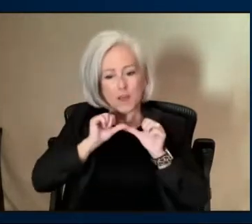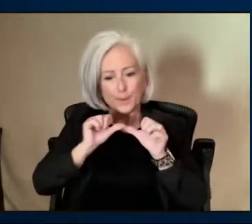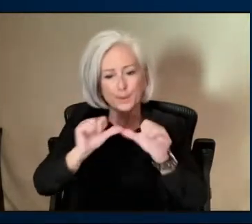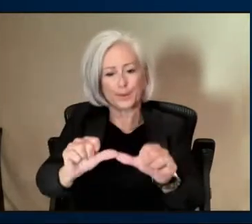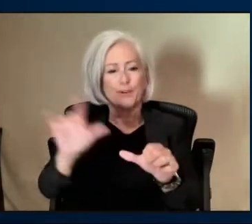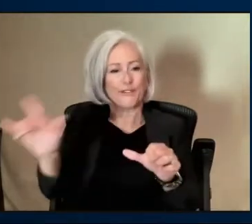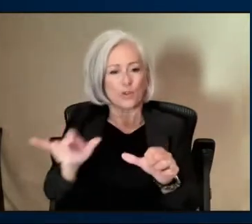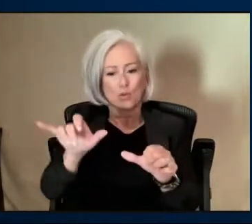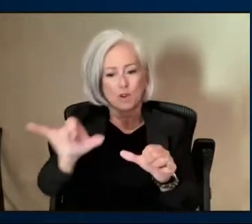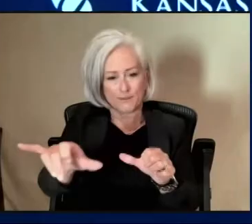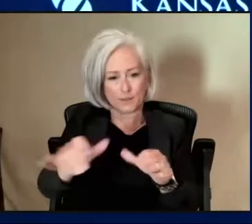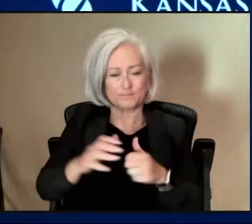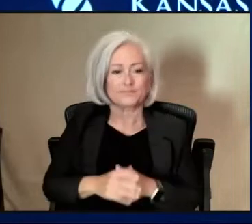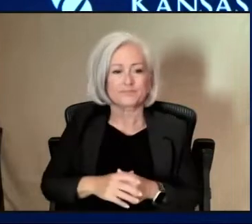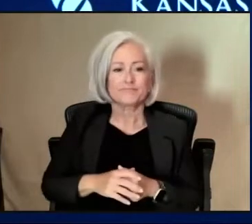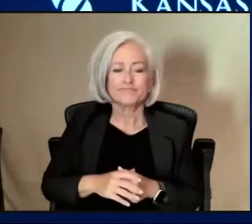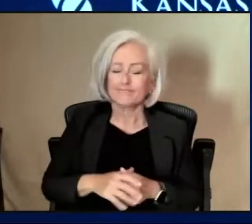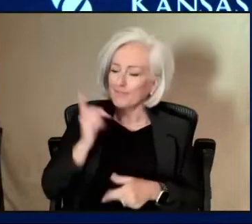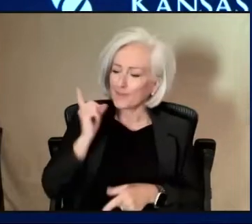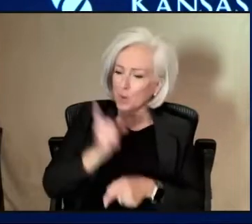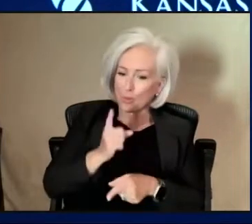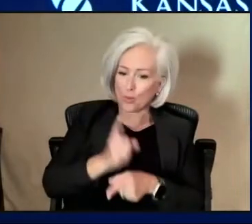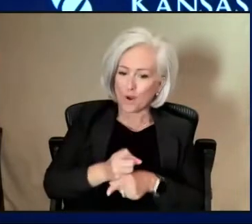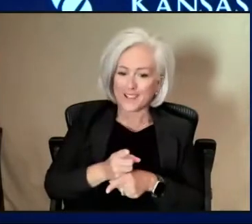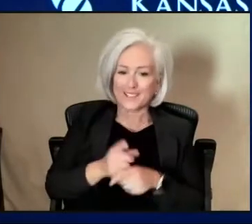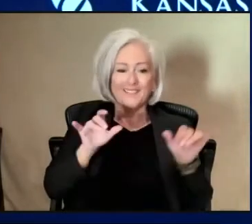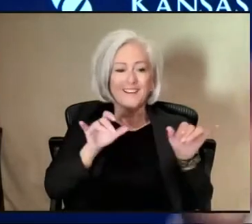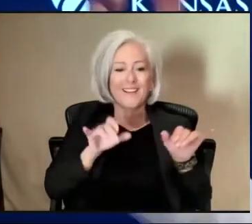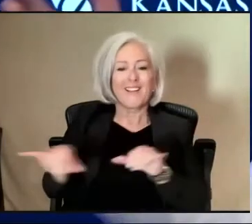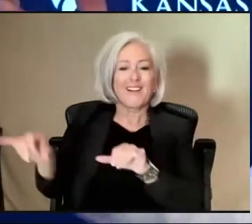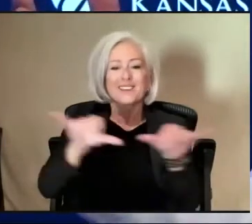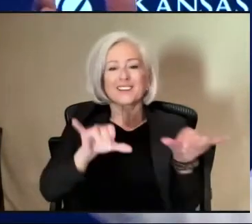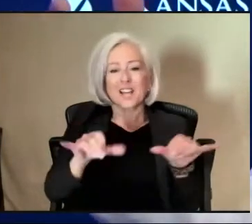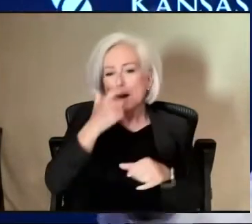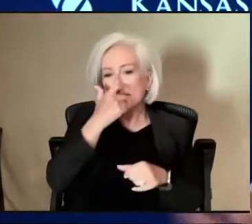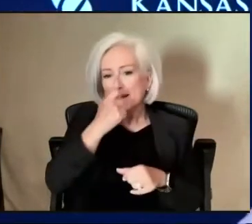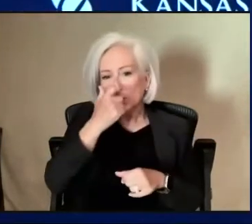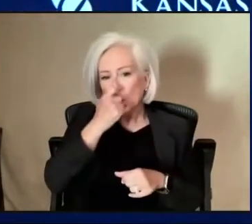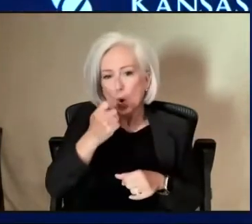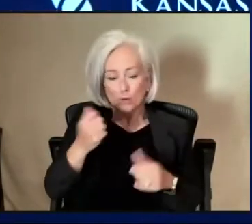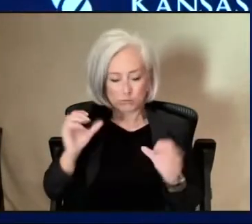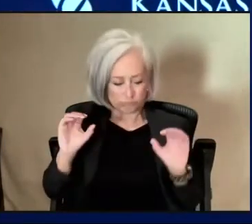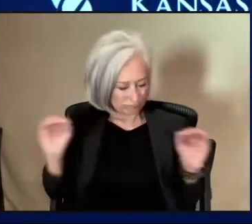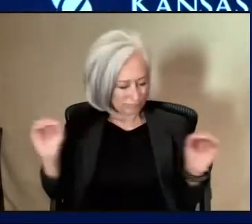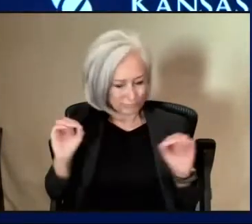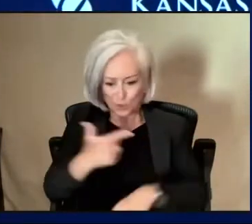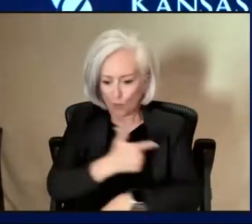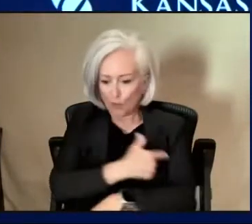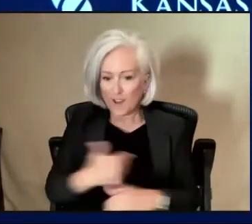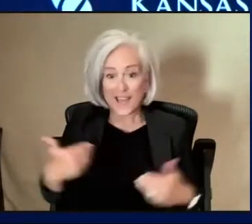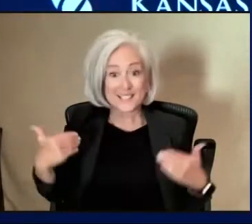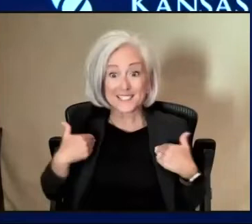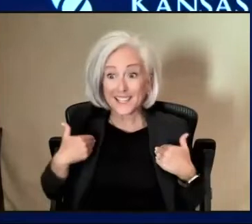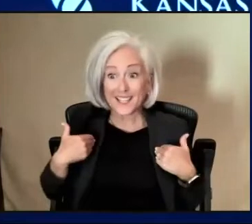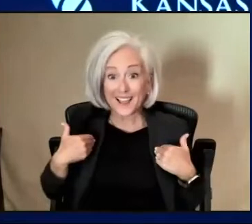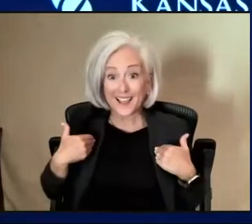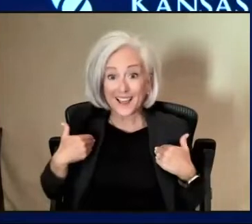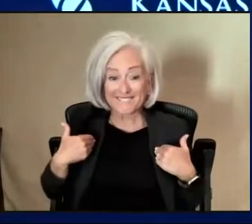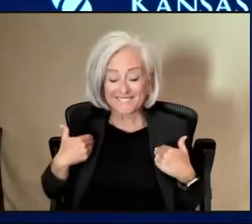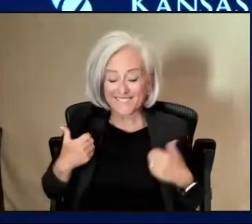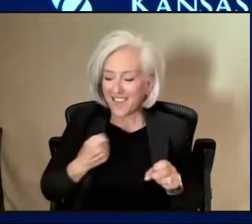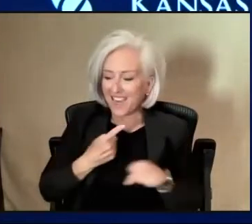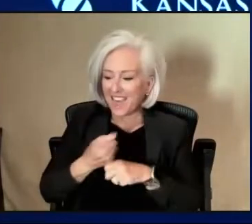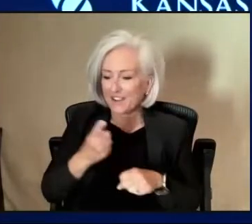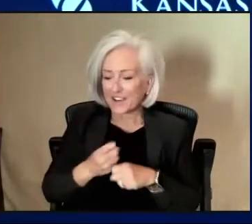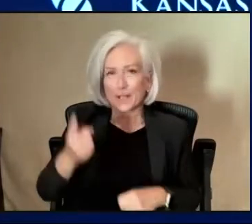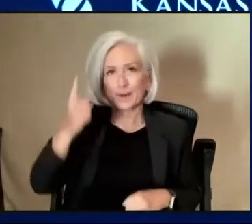common cold, we don't have a vaccine for it. It drives us crazy every year. And so we're